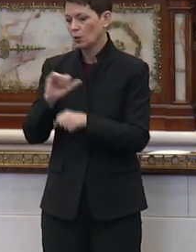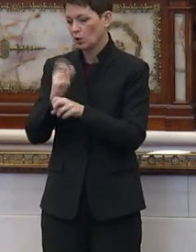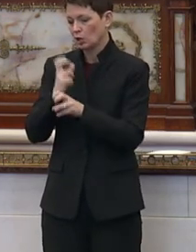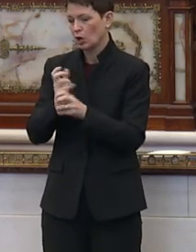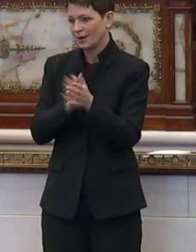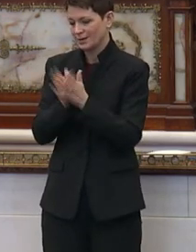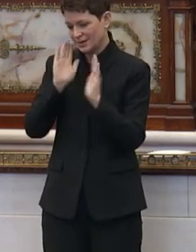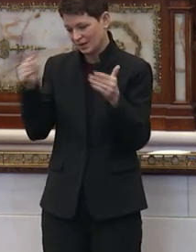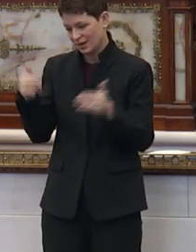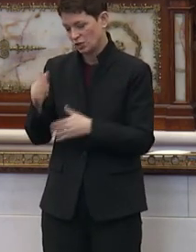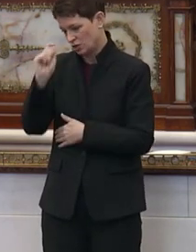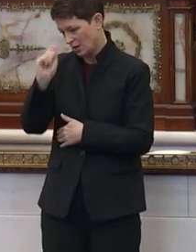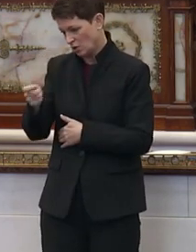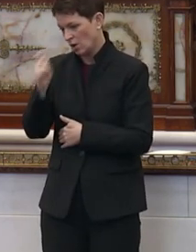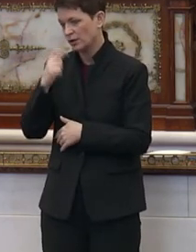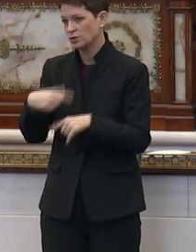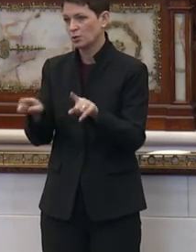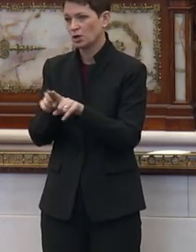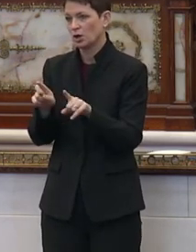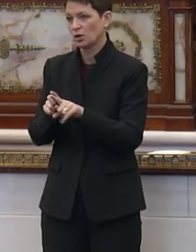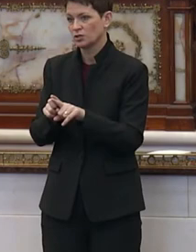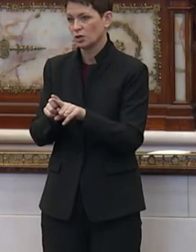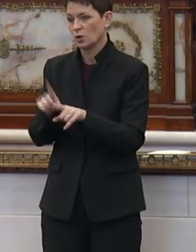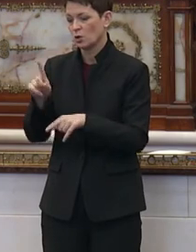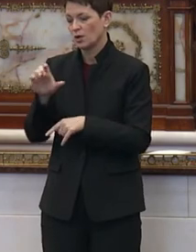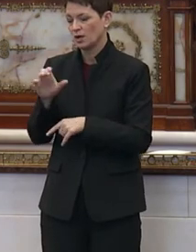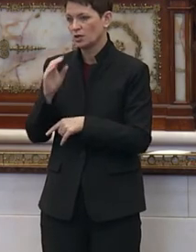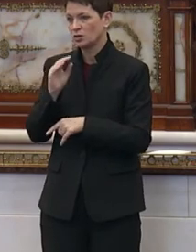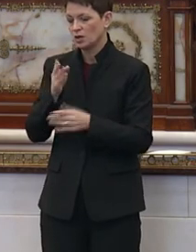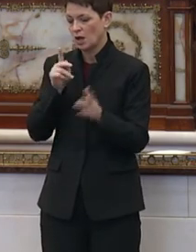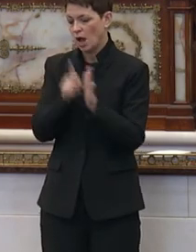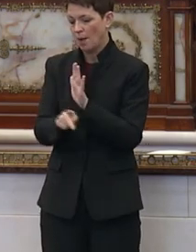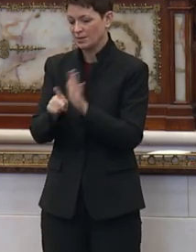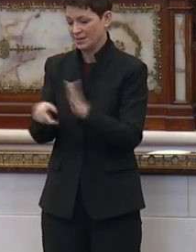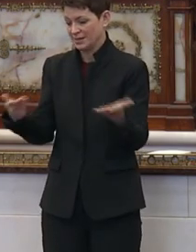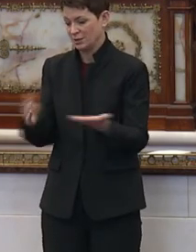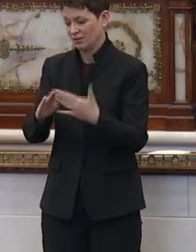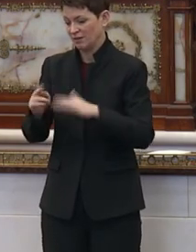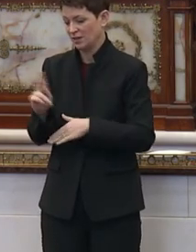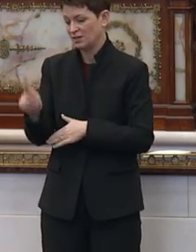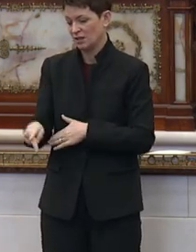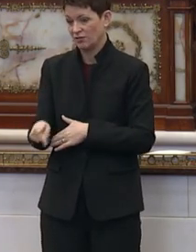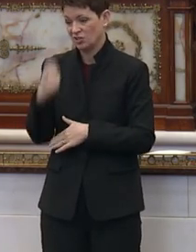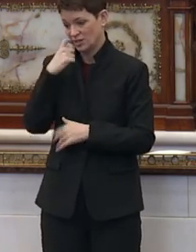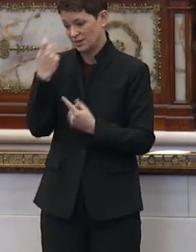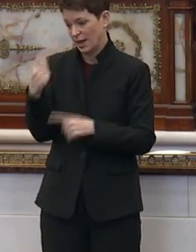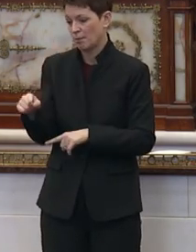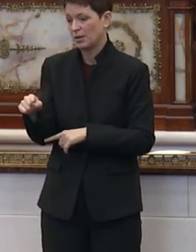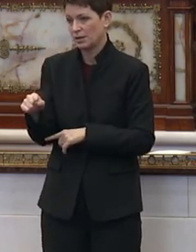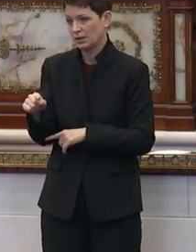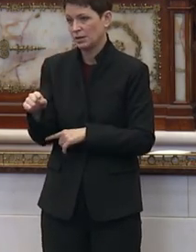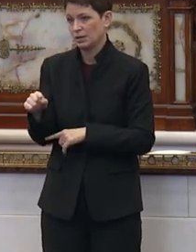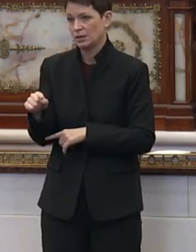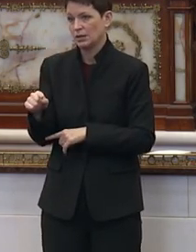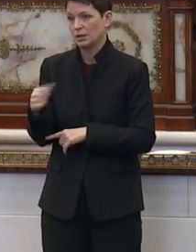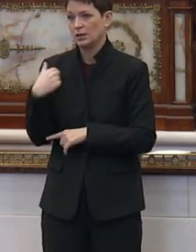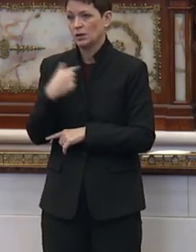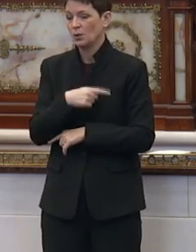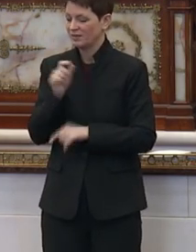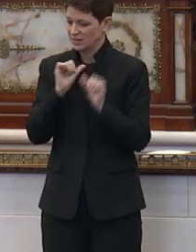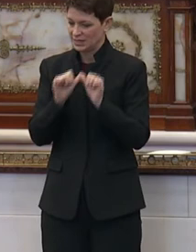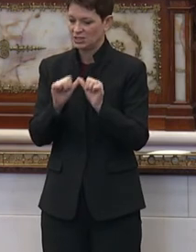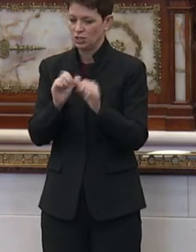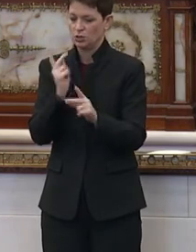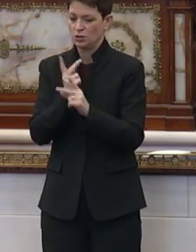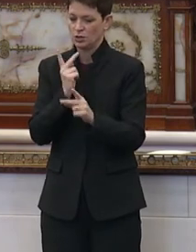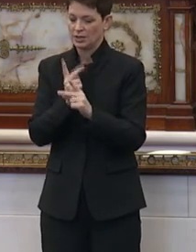and dedication, even as we embark upon 100 homicides here in the city of Philadelphia. And so we must continue